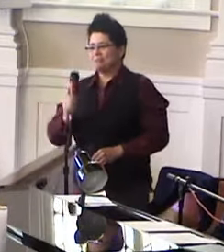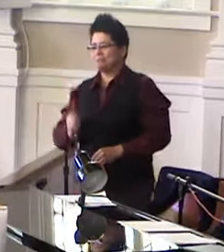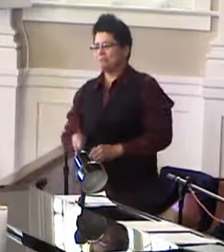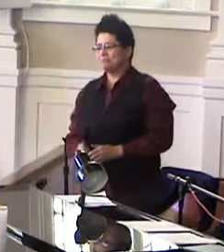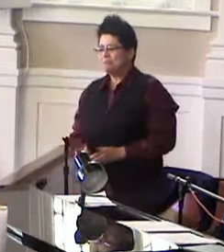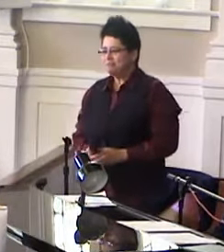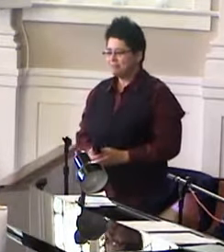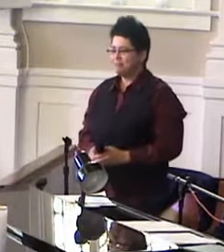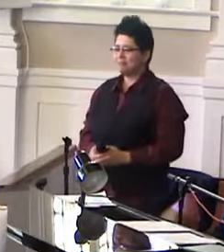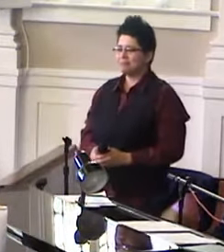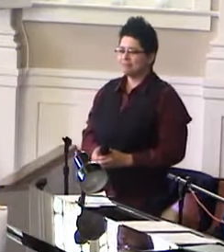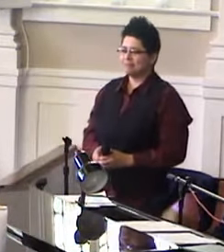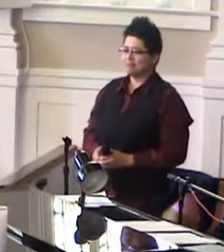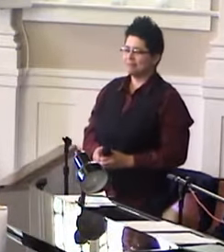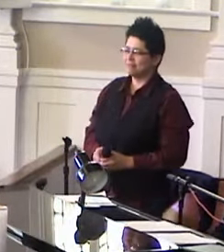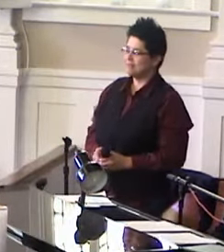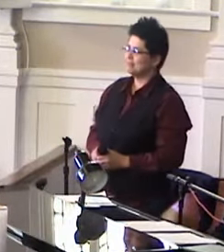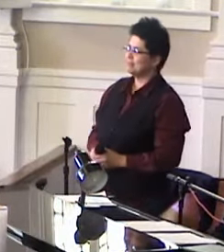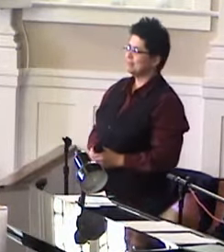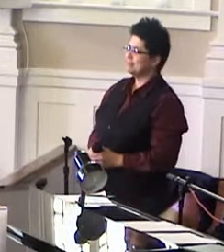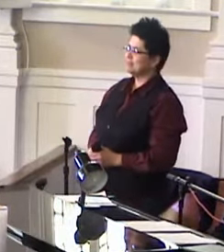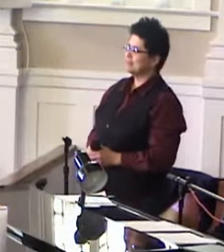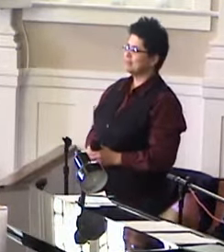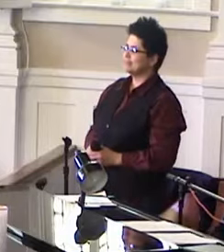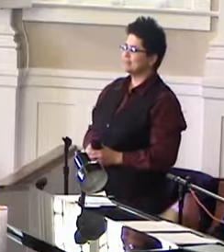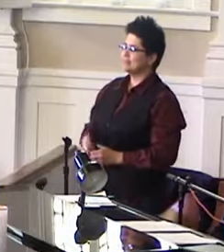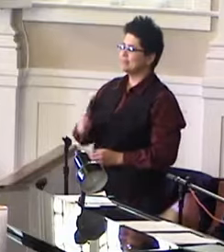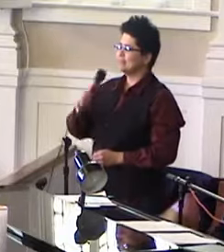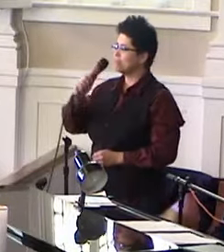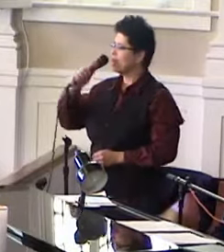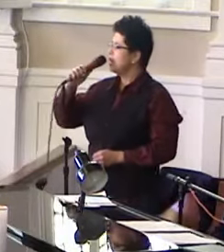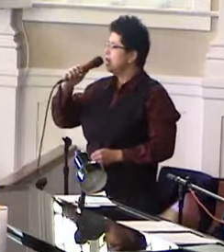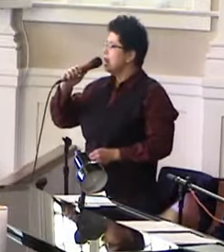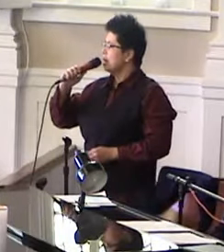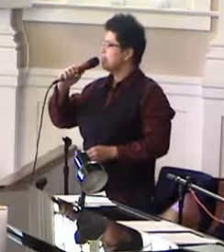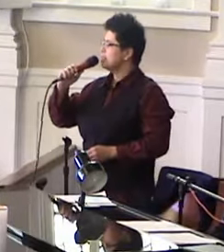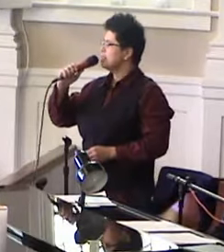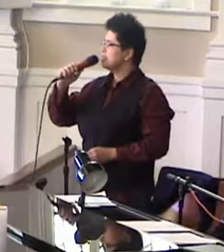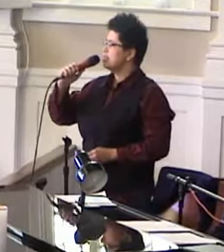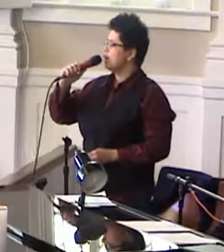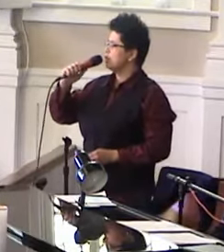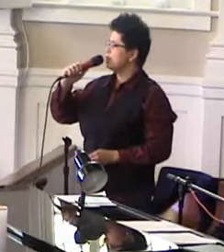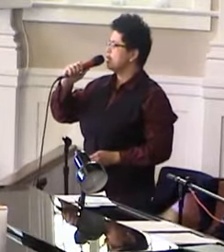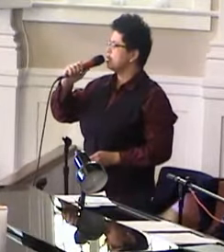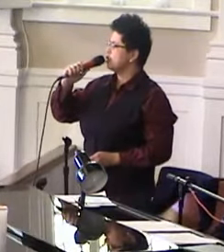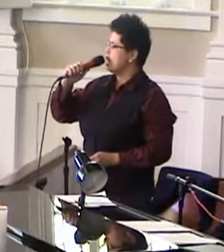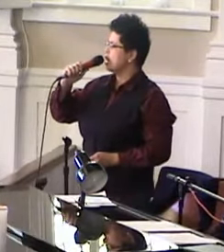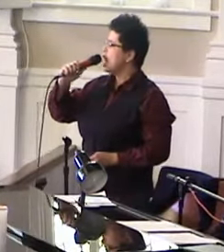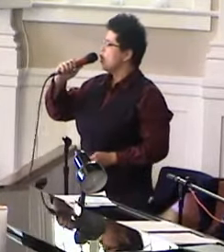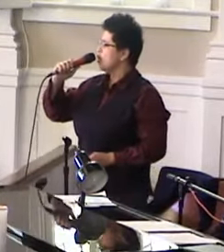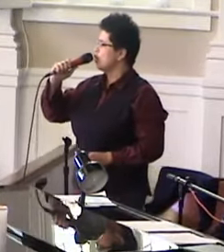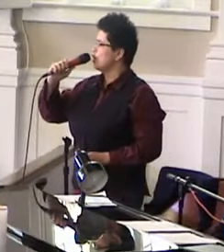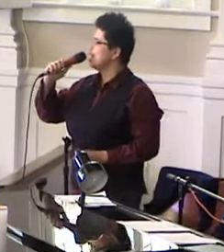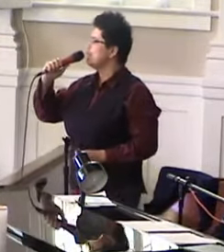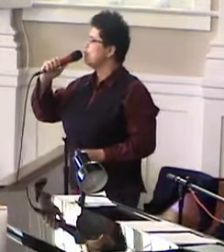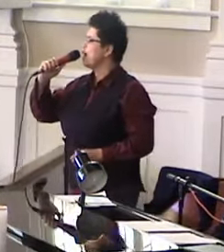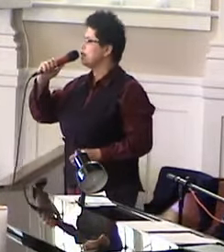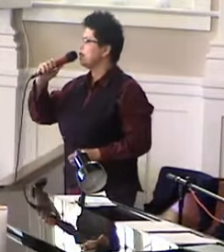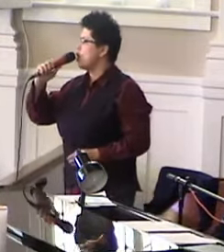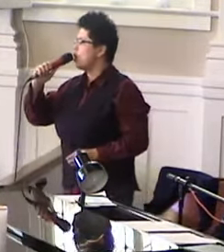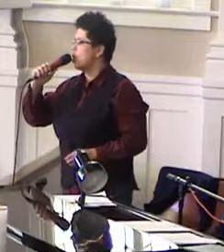No more broken promises. No more call to war. Unless it's love and peace that we're